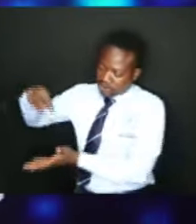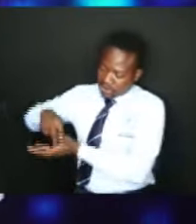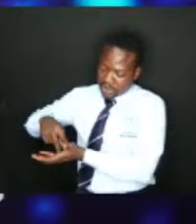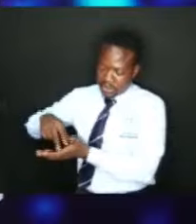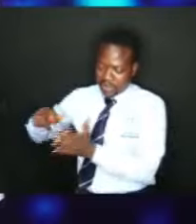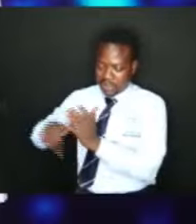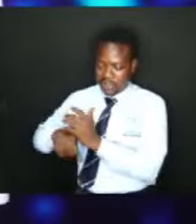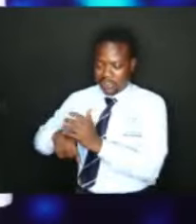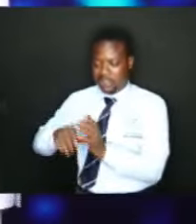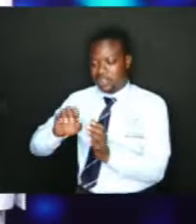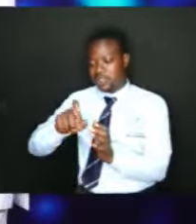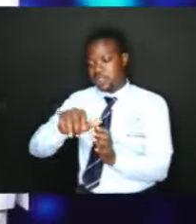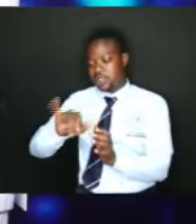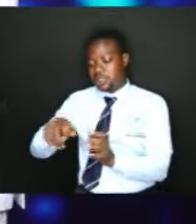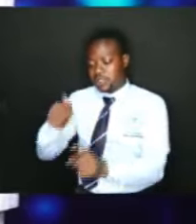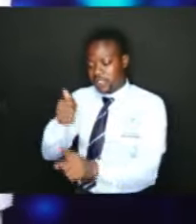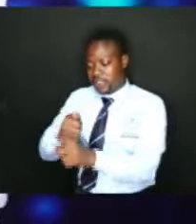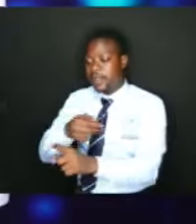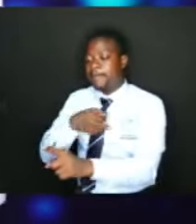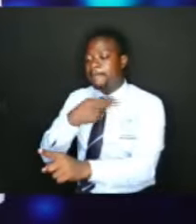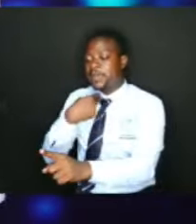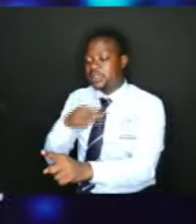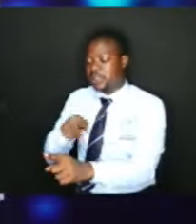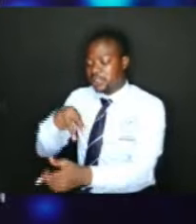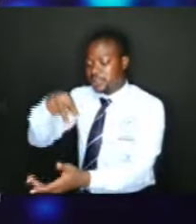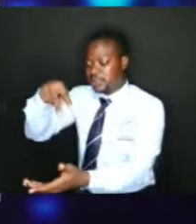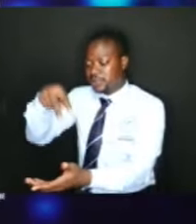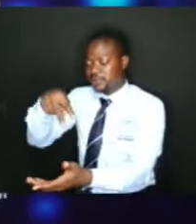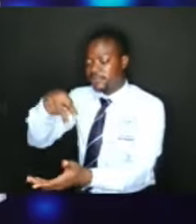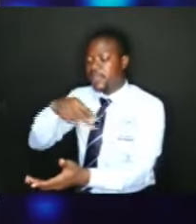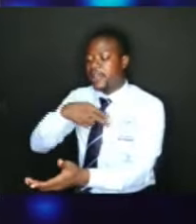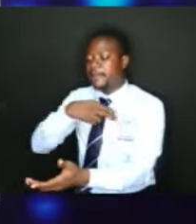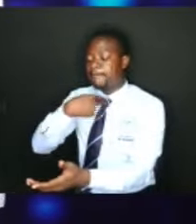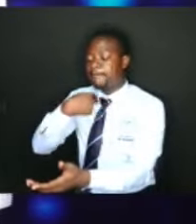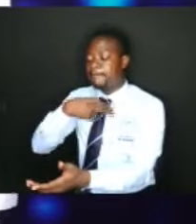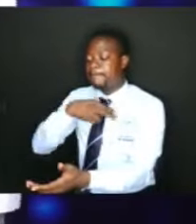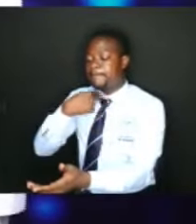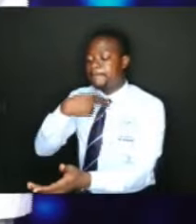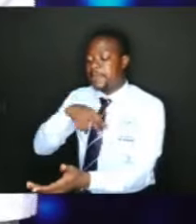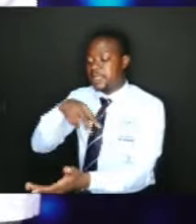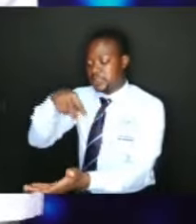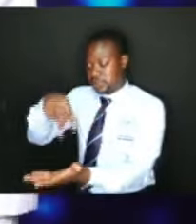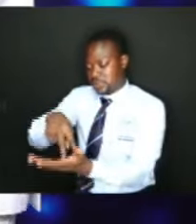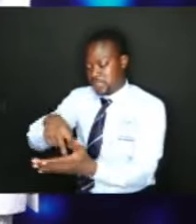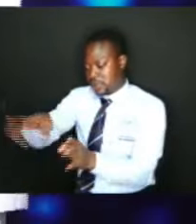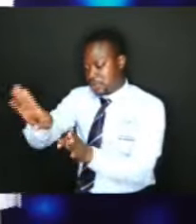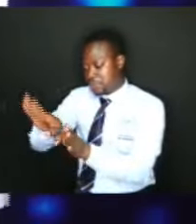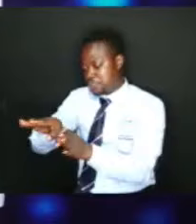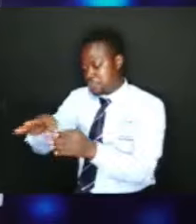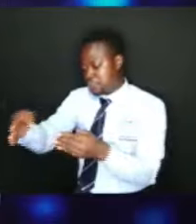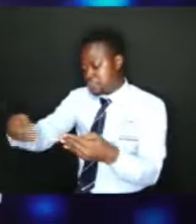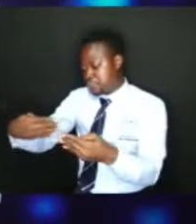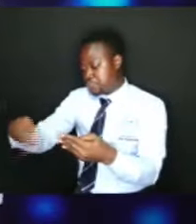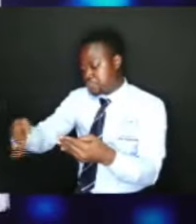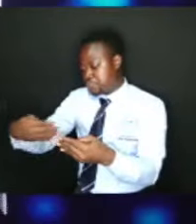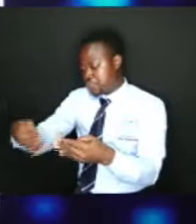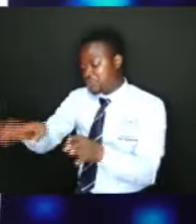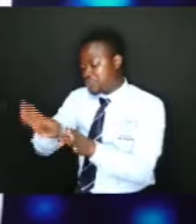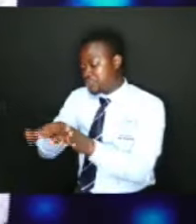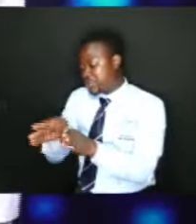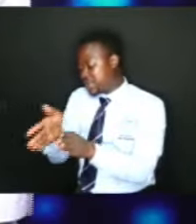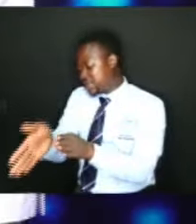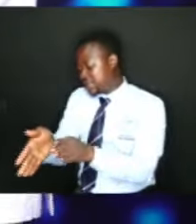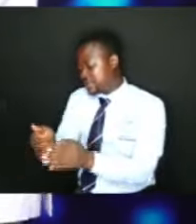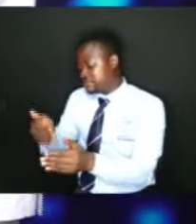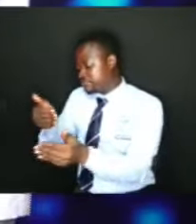his chair by the doorpost of the Lord's house. Now did he na wonum wie Shiloh no? Hannah sorry.